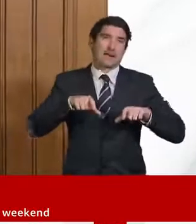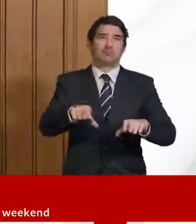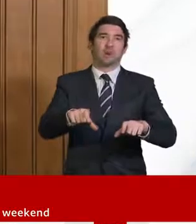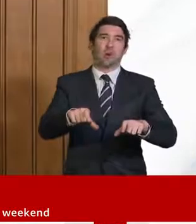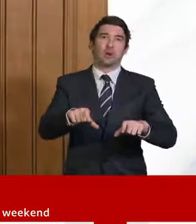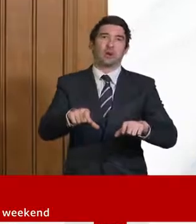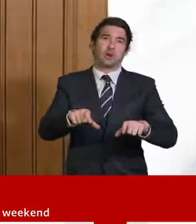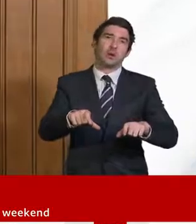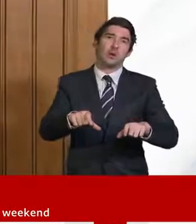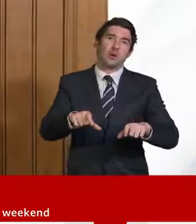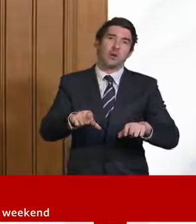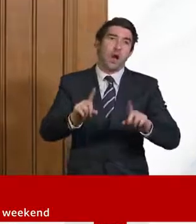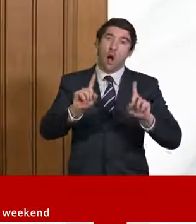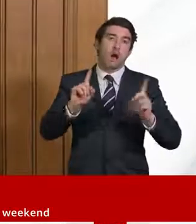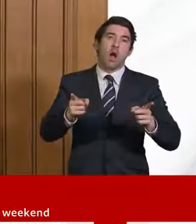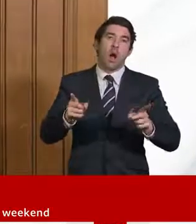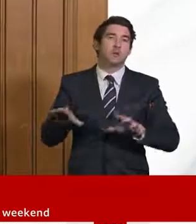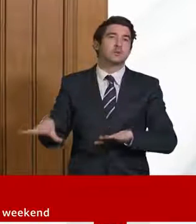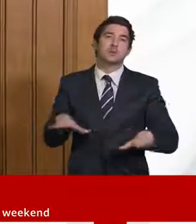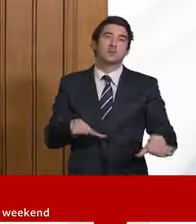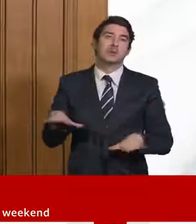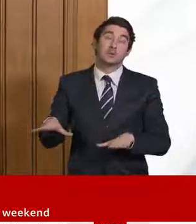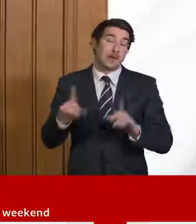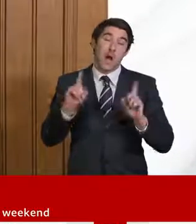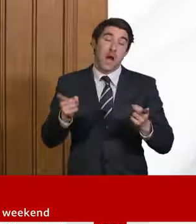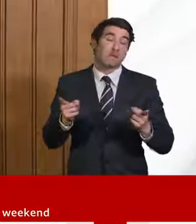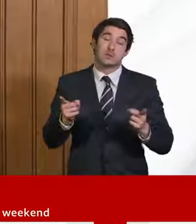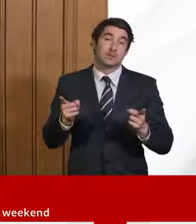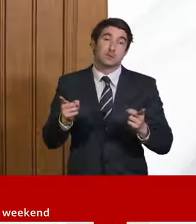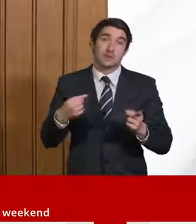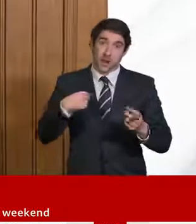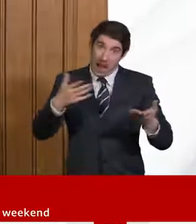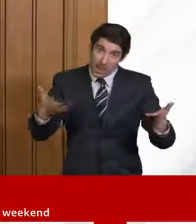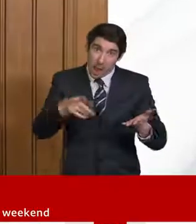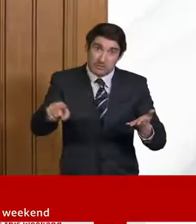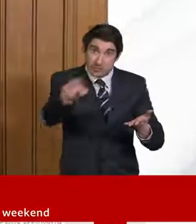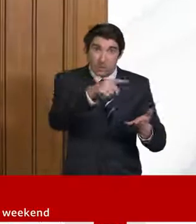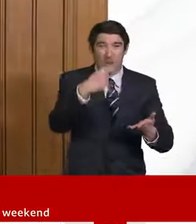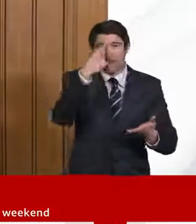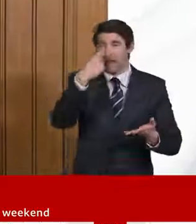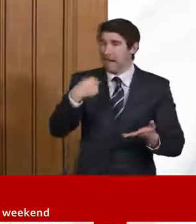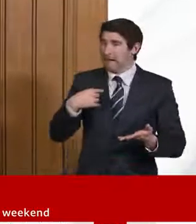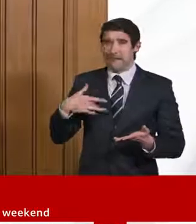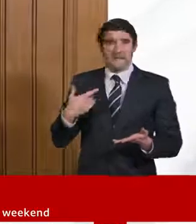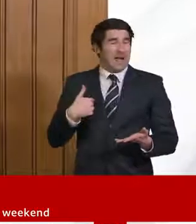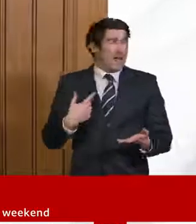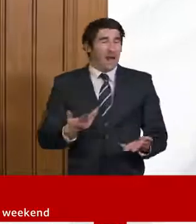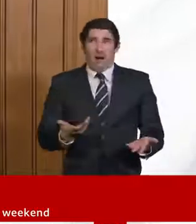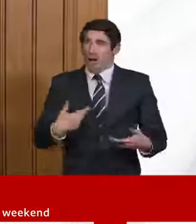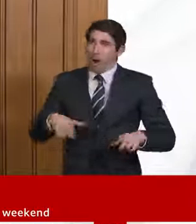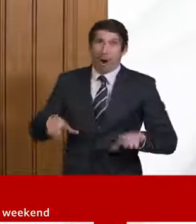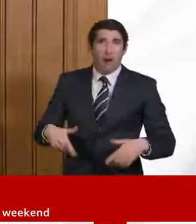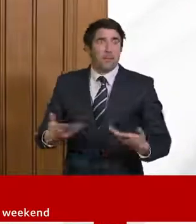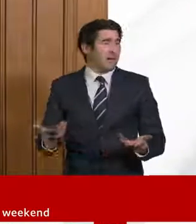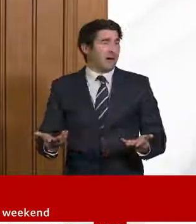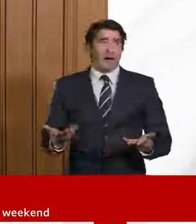pedal, as I said, no complacency. I want to encourage the public that they are playing their part, but I don't want to give the message